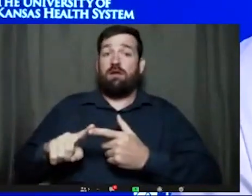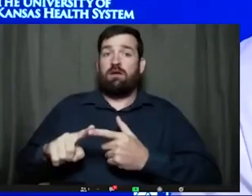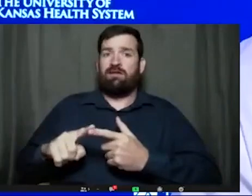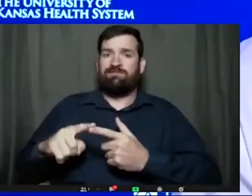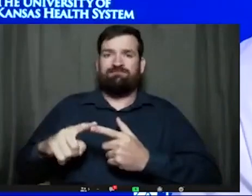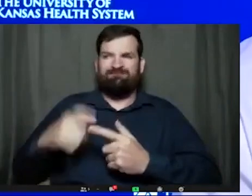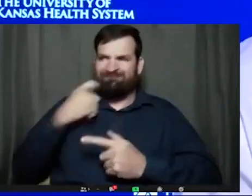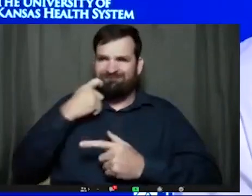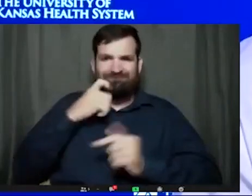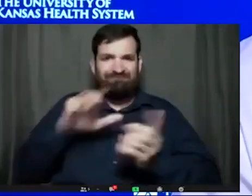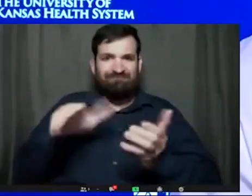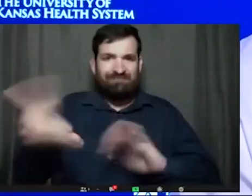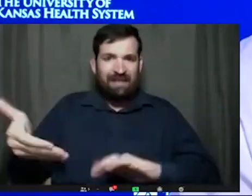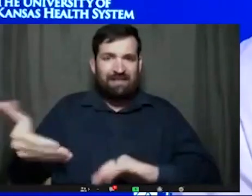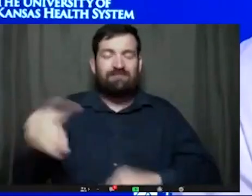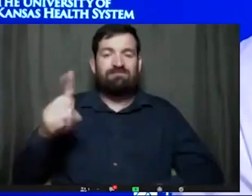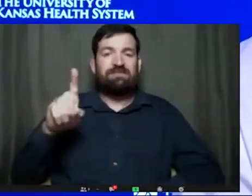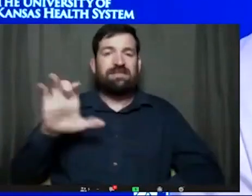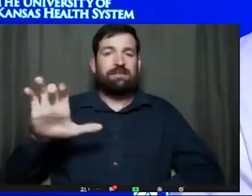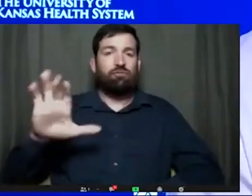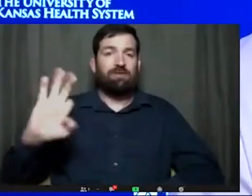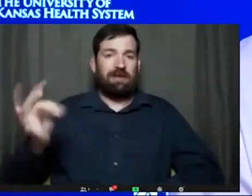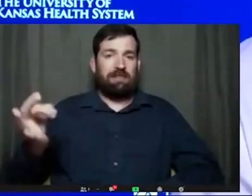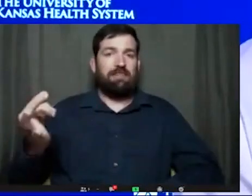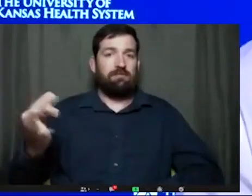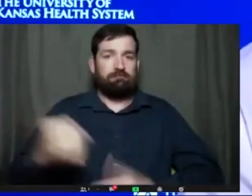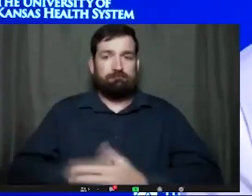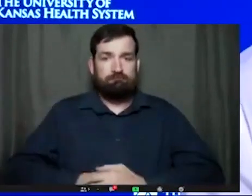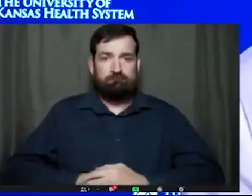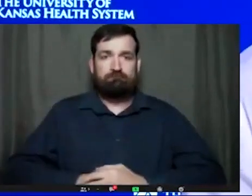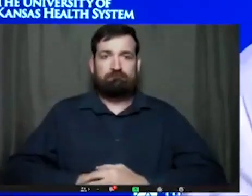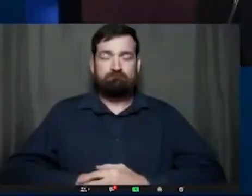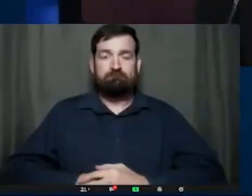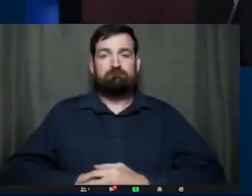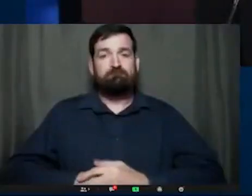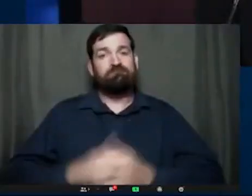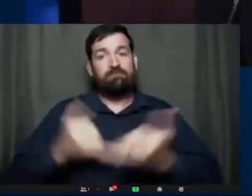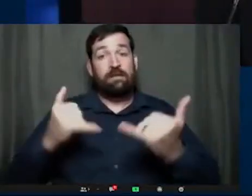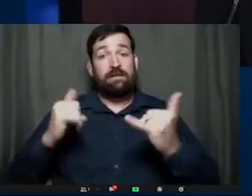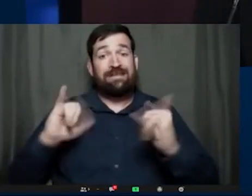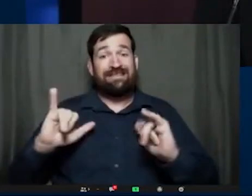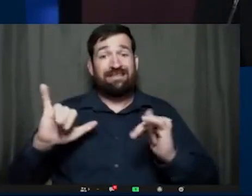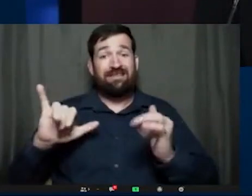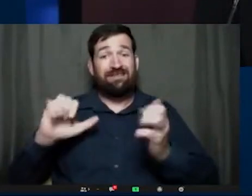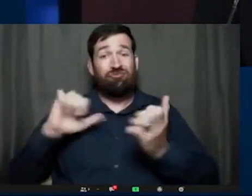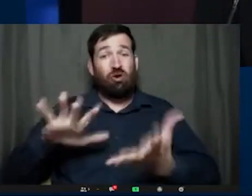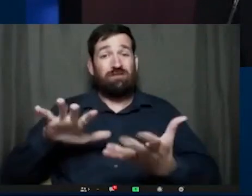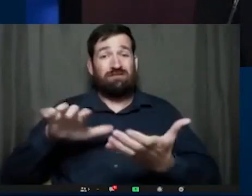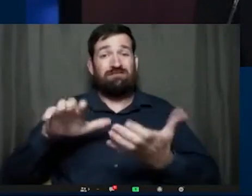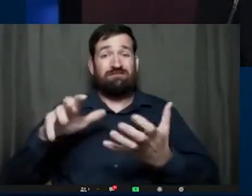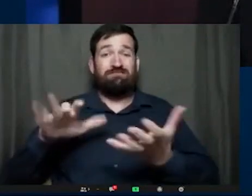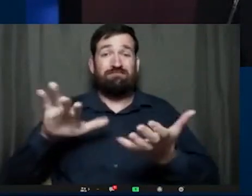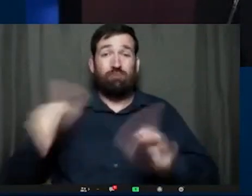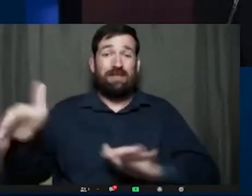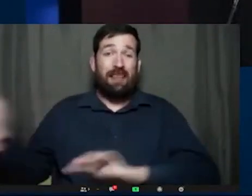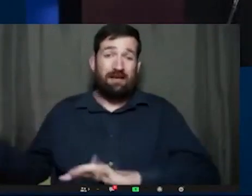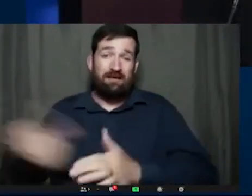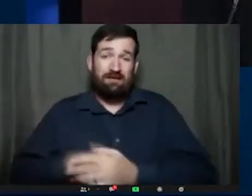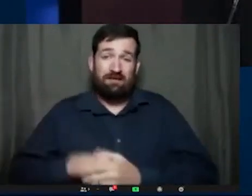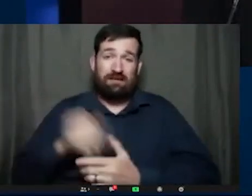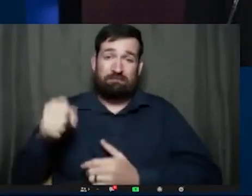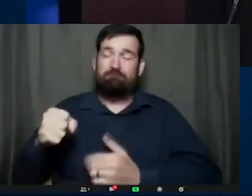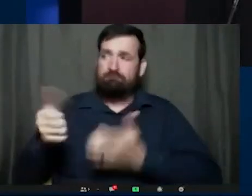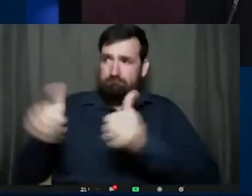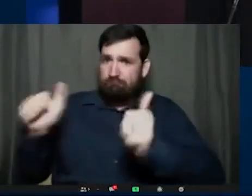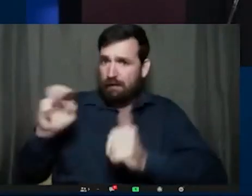on December 9th as well. So still causing quite a bit of mortality. All right. Thanks for the update. Let's check and see if we have any reporters on the